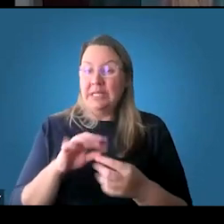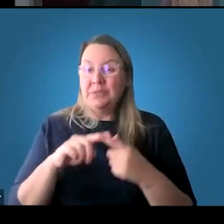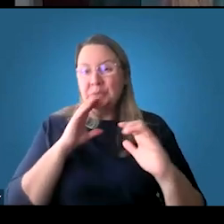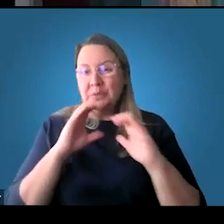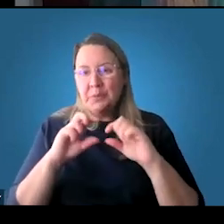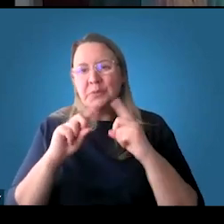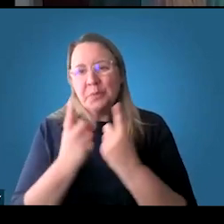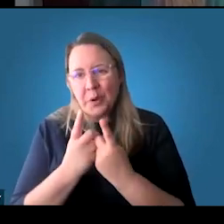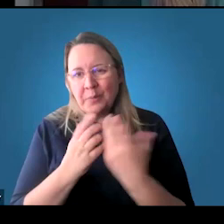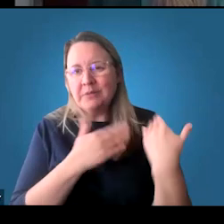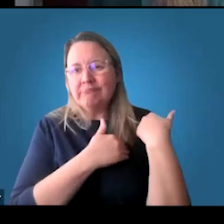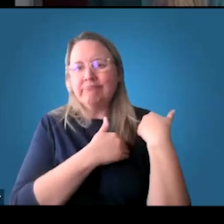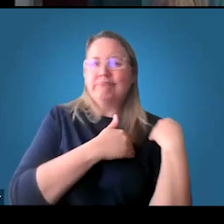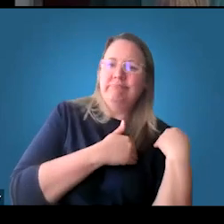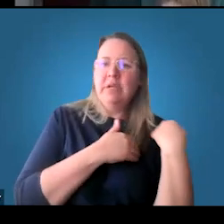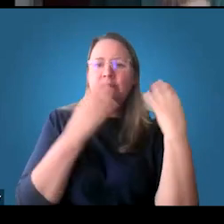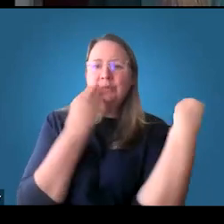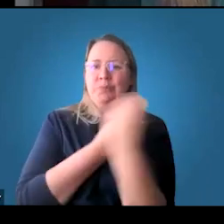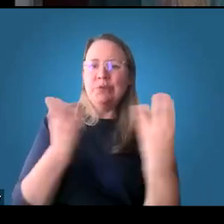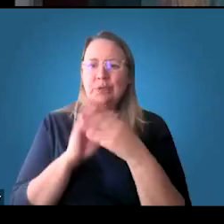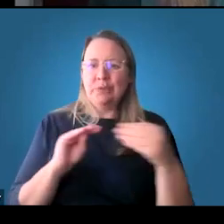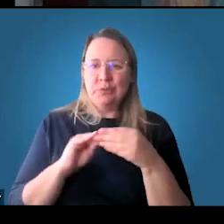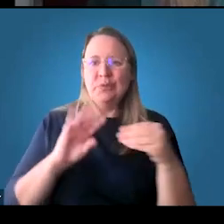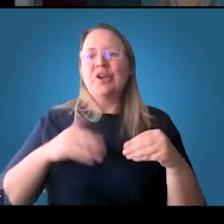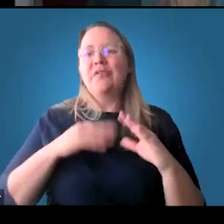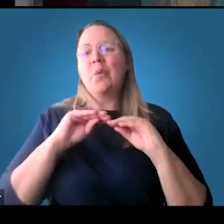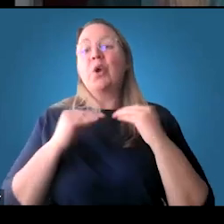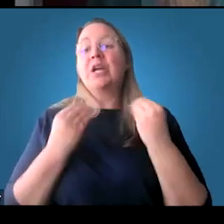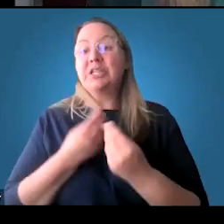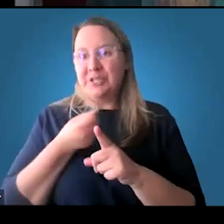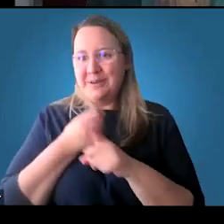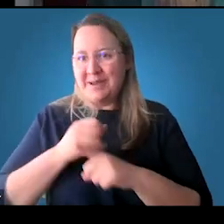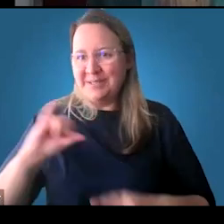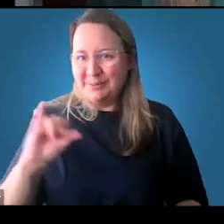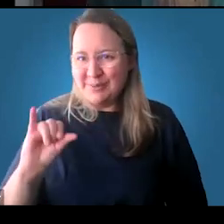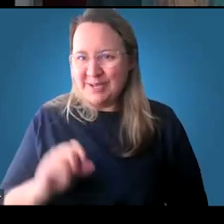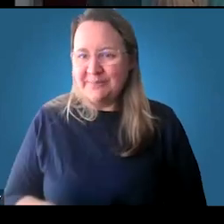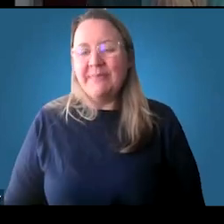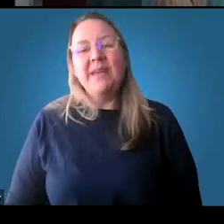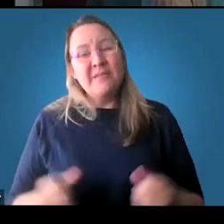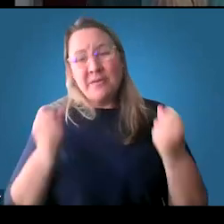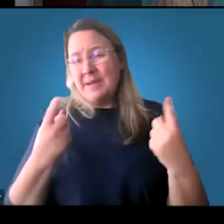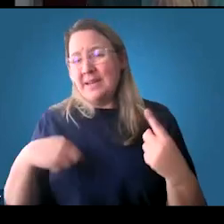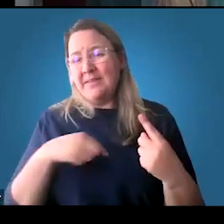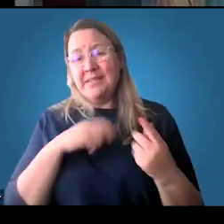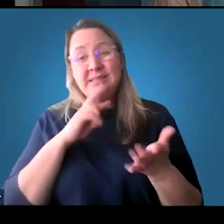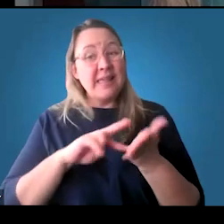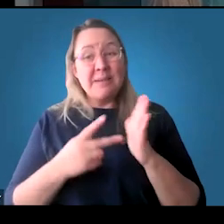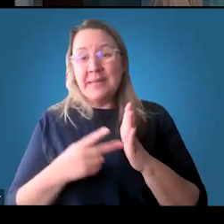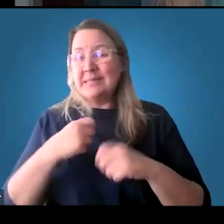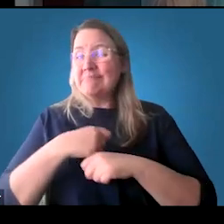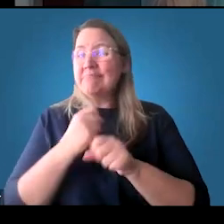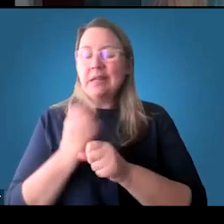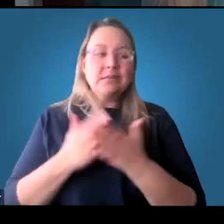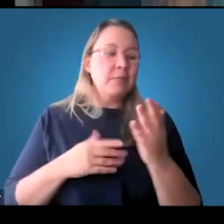communications department to tell the story of our organization's impact. And for many of us, that means producing some kind